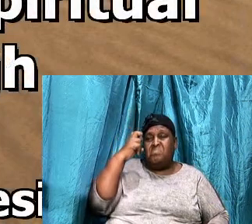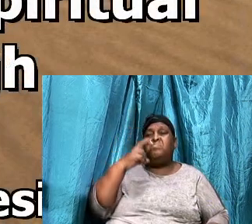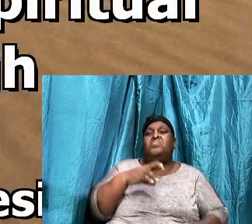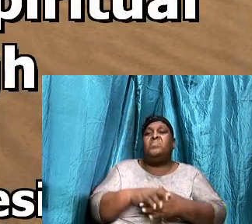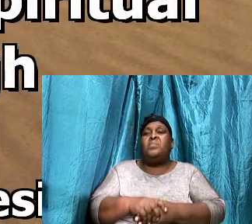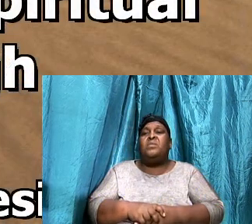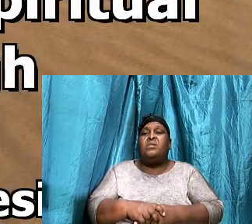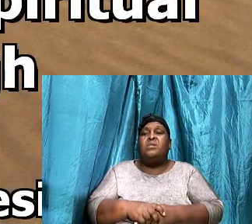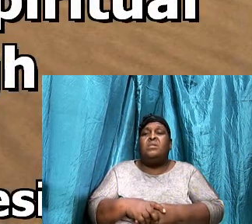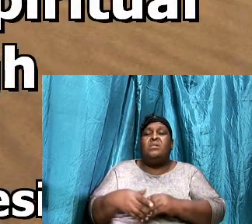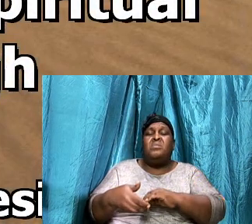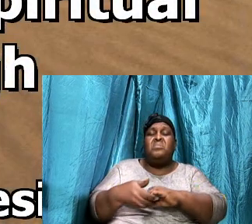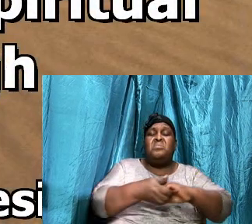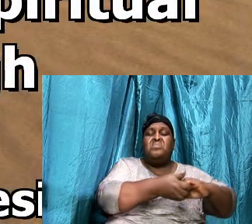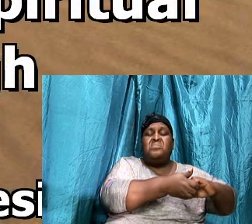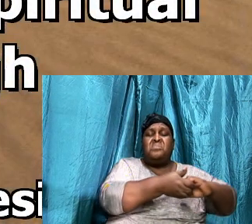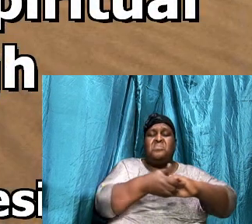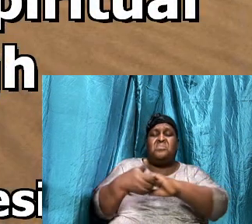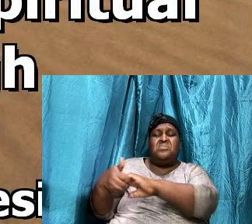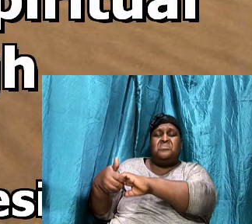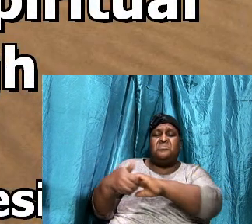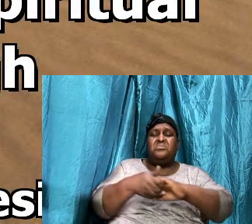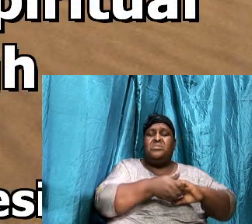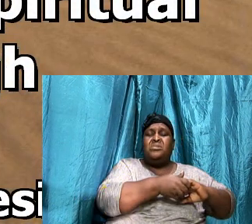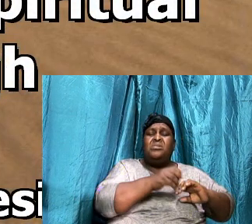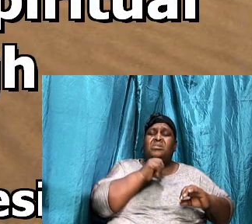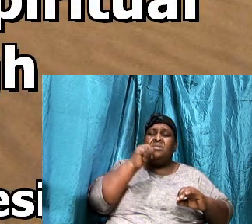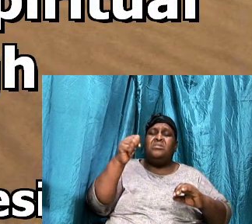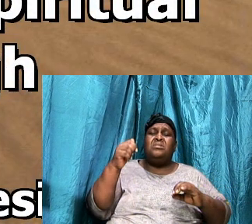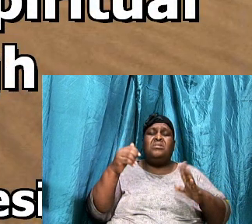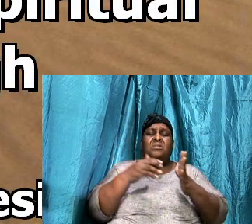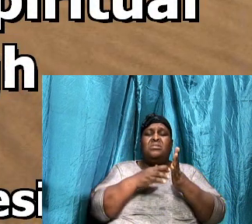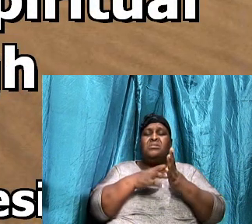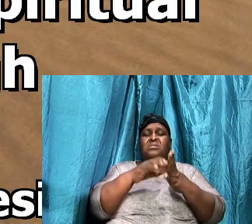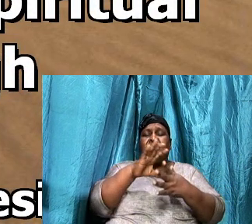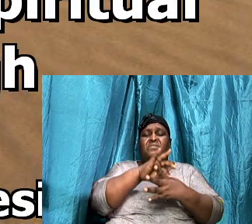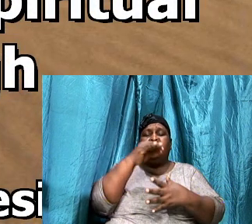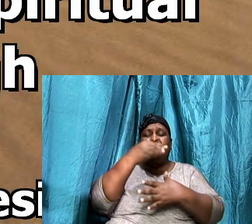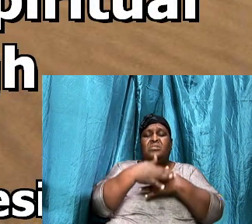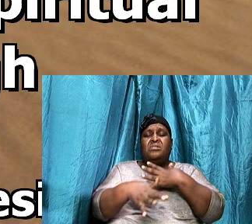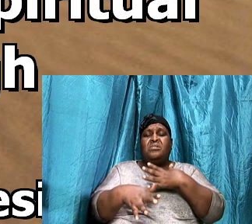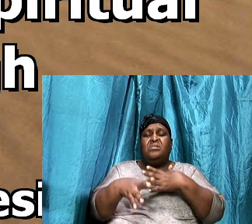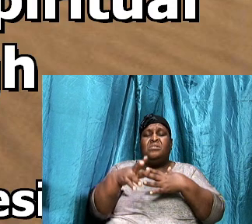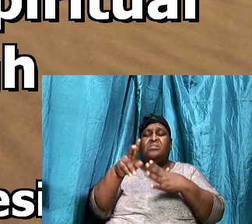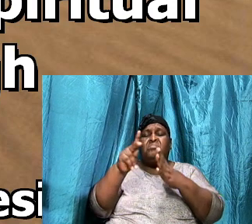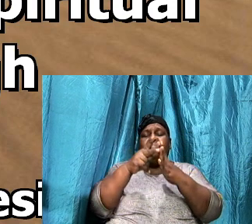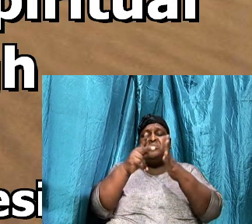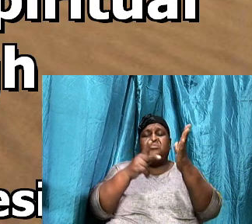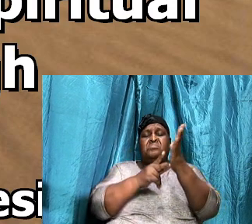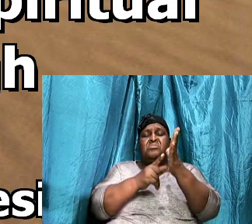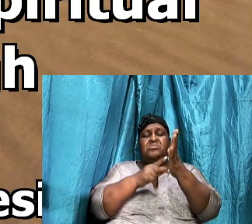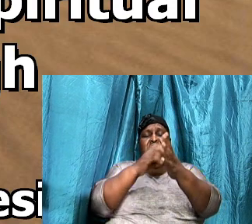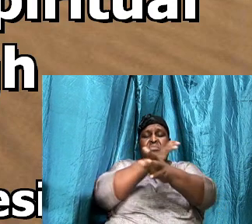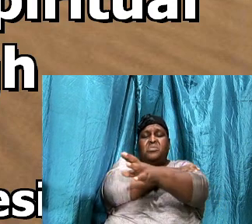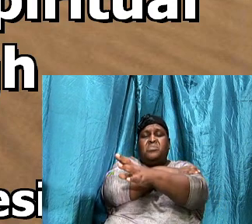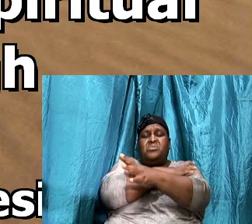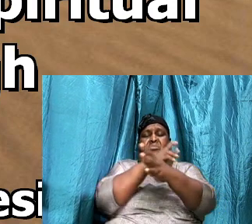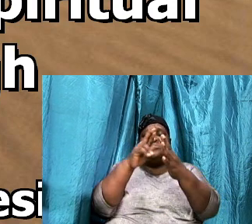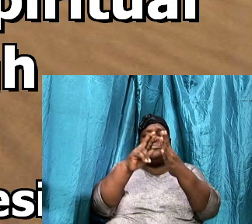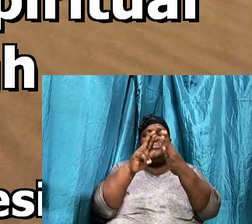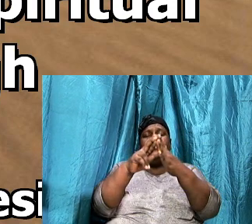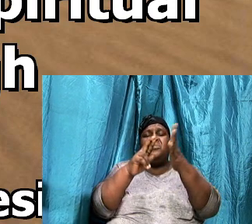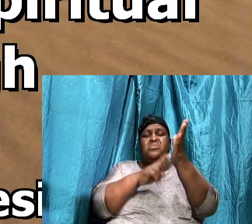For we wrestle not against flesh and blood, but against principalities, against powers, against the rulers